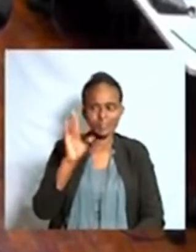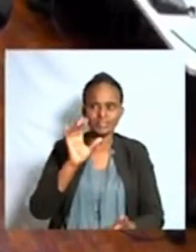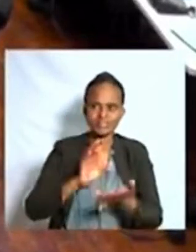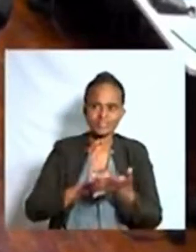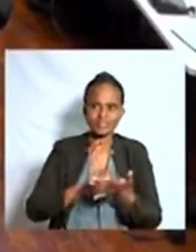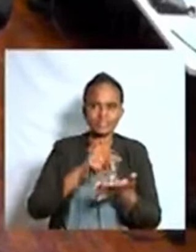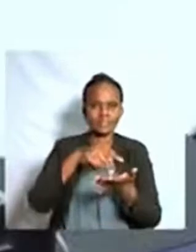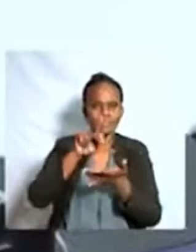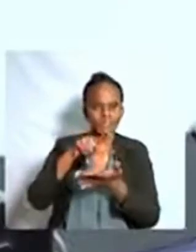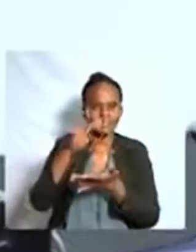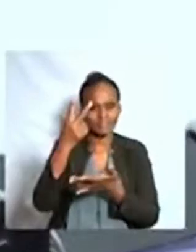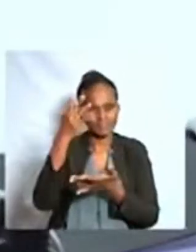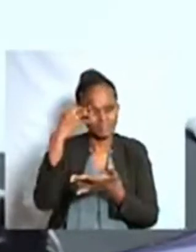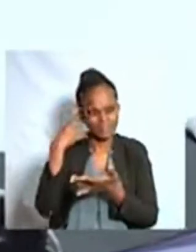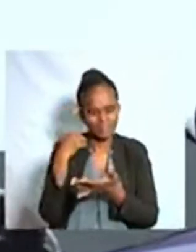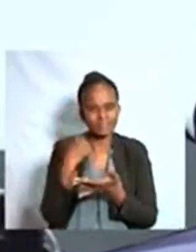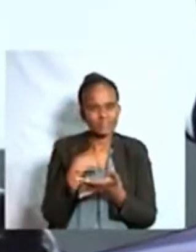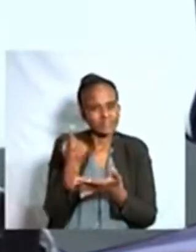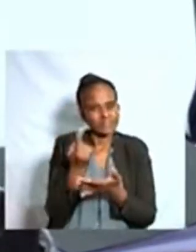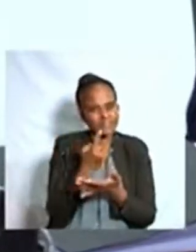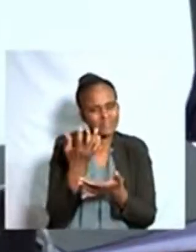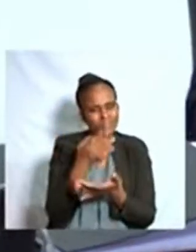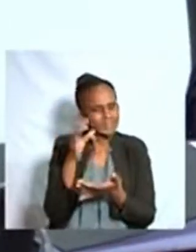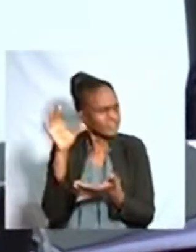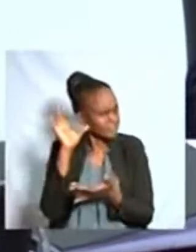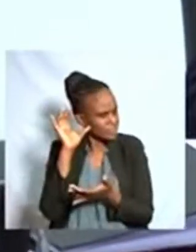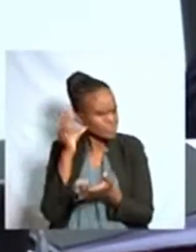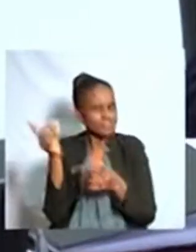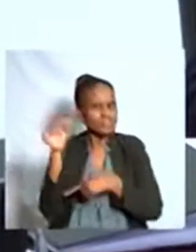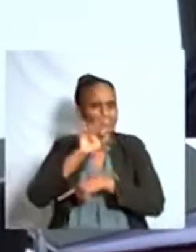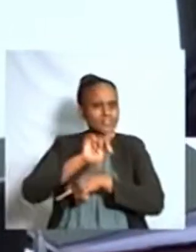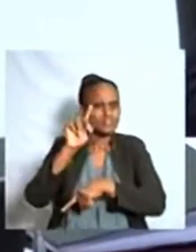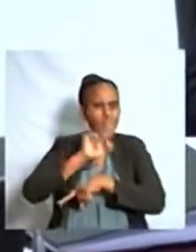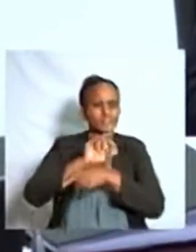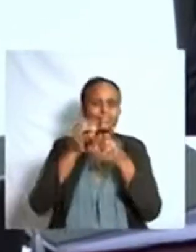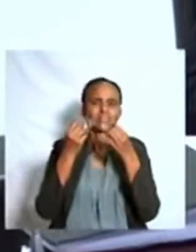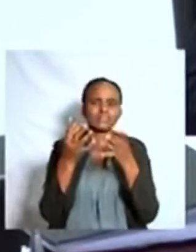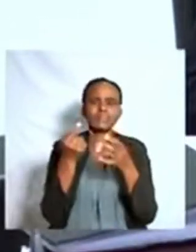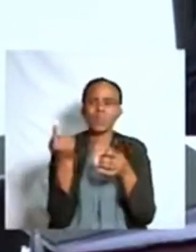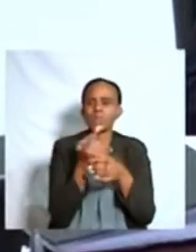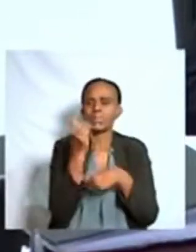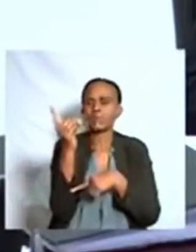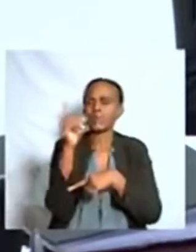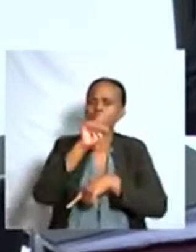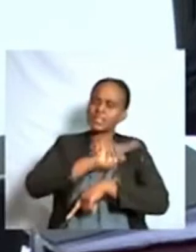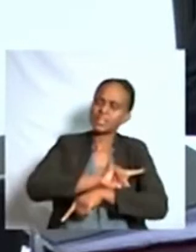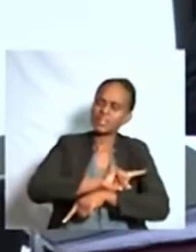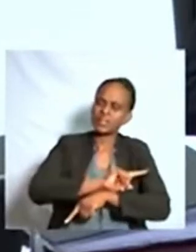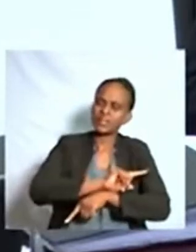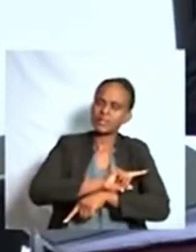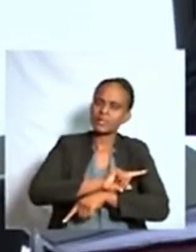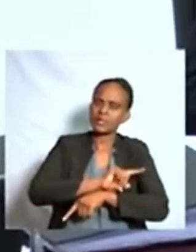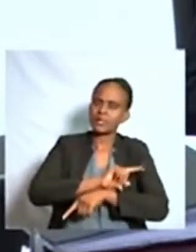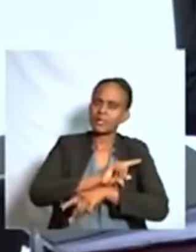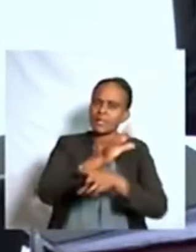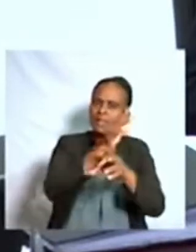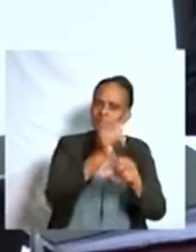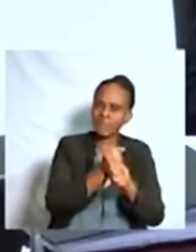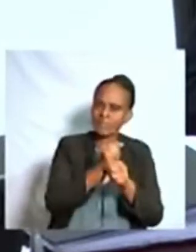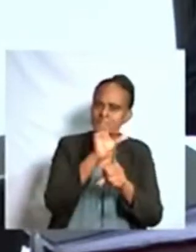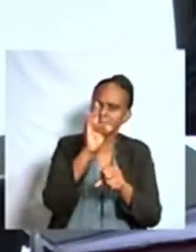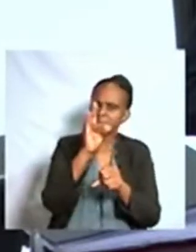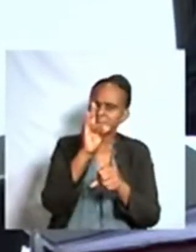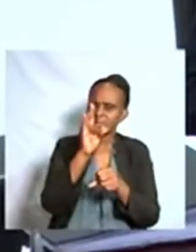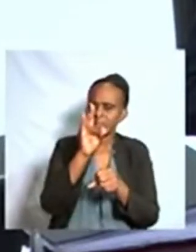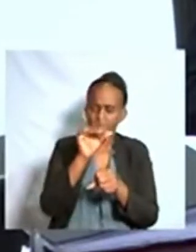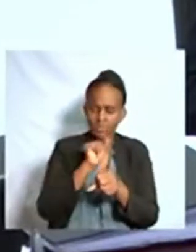to 3 officers. I wanted just to hear how many days. You know, was it just one day and then they go 67,000